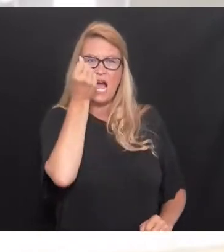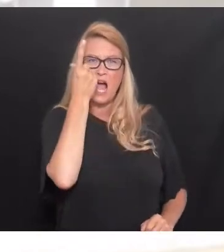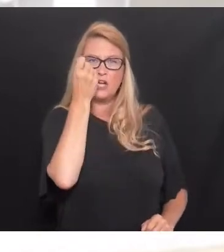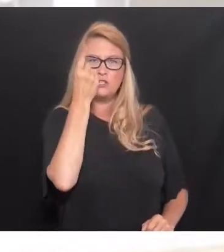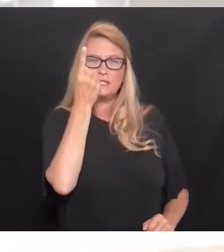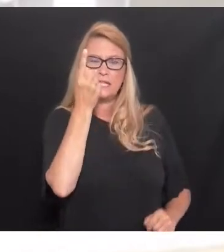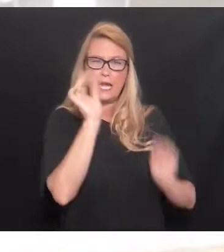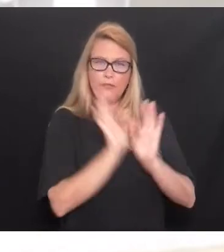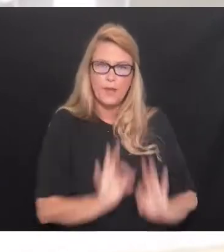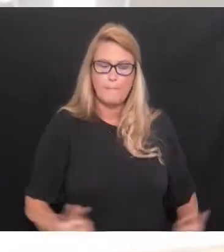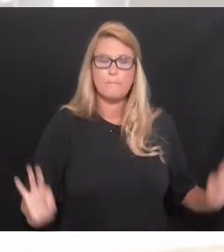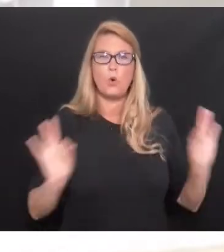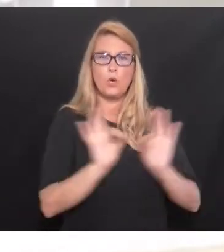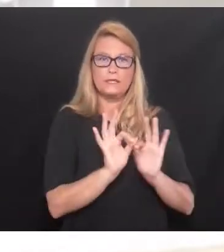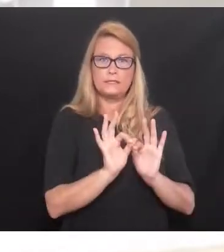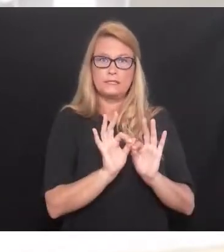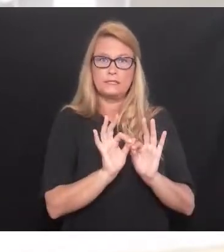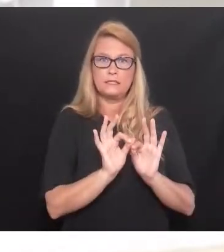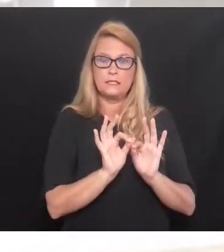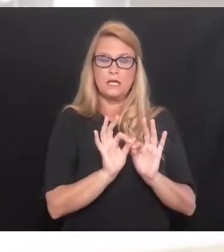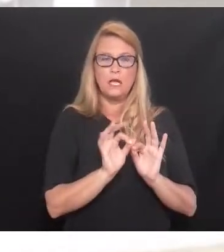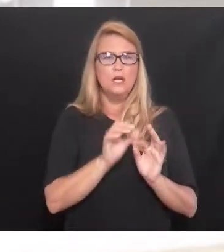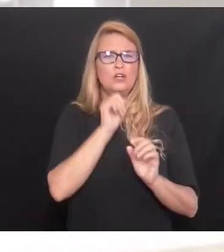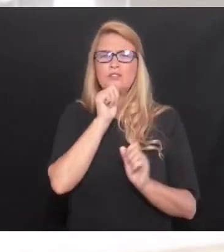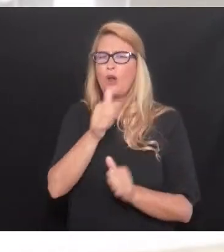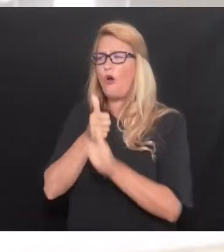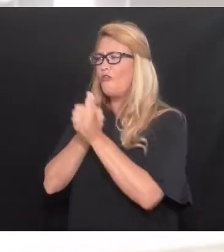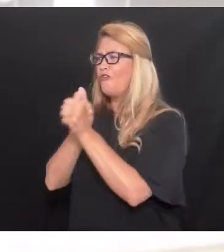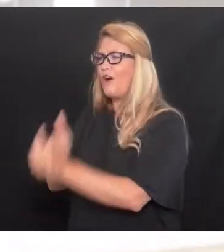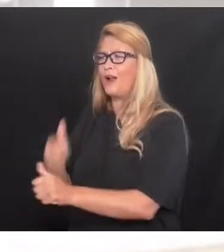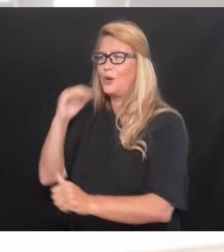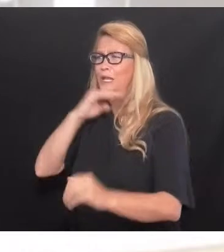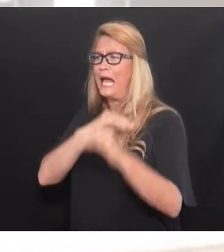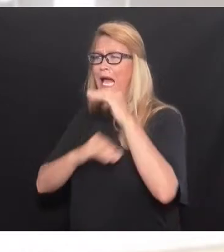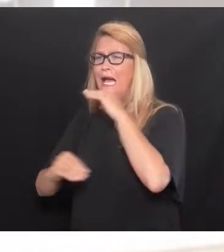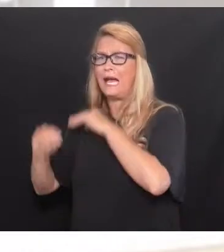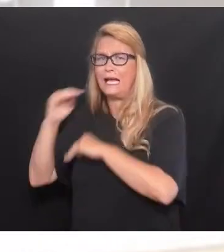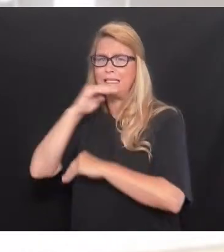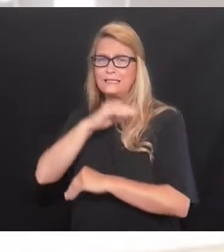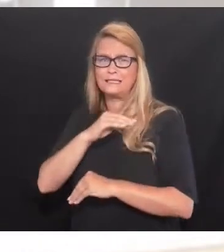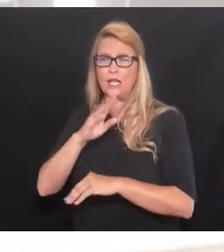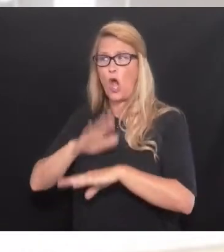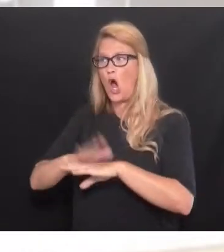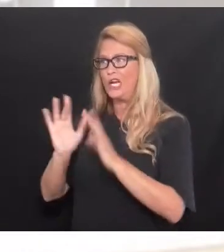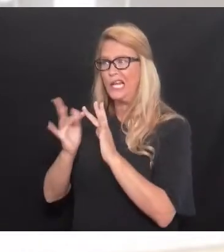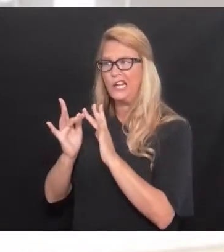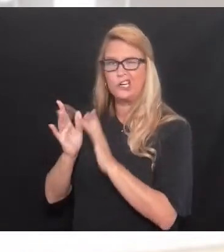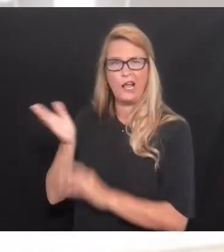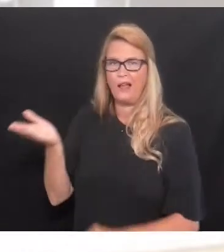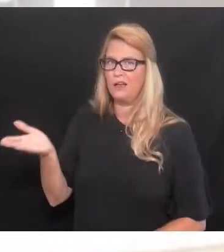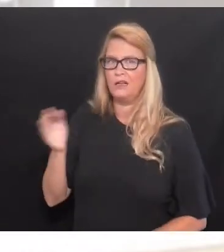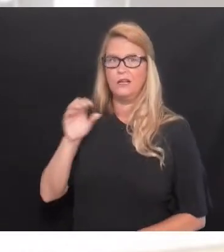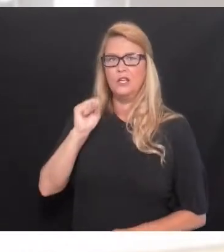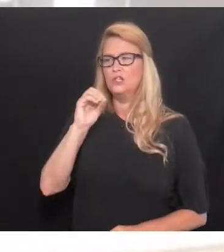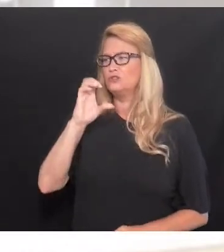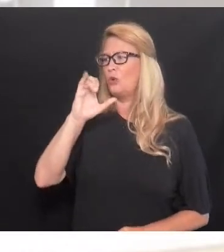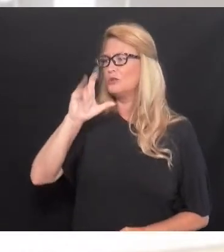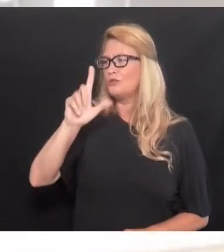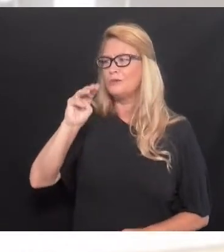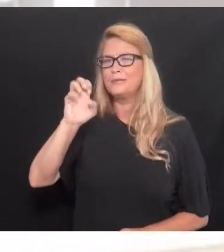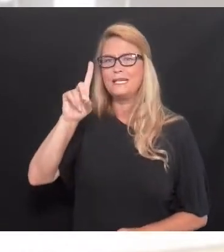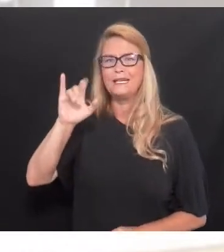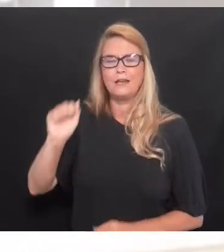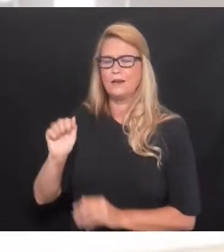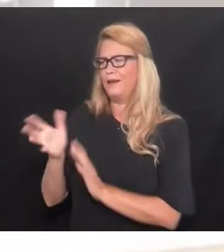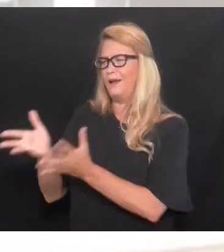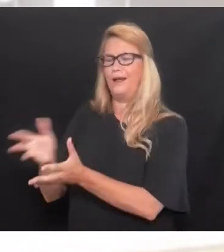vaccine. Please quit following the misinformation that's out there, particularly across the internet and social media sites.